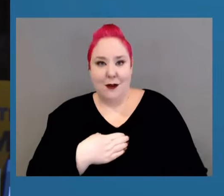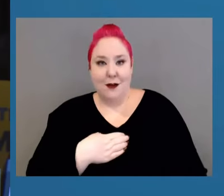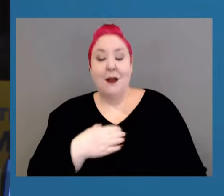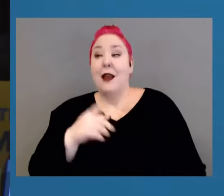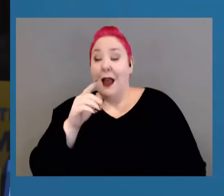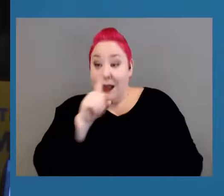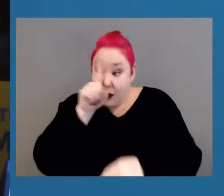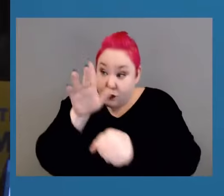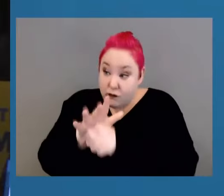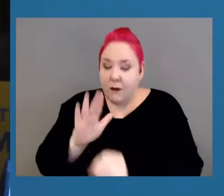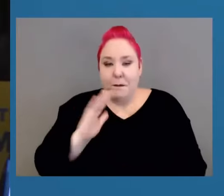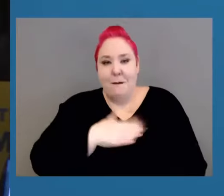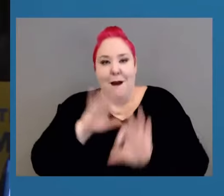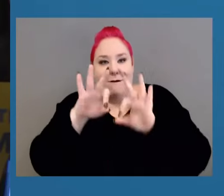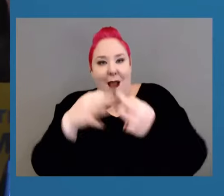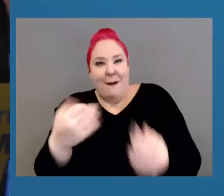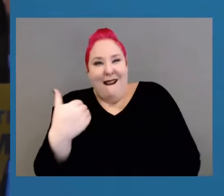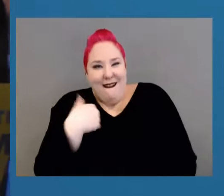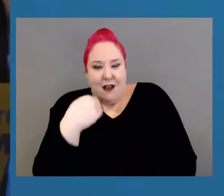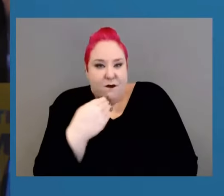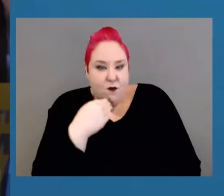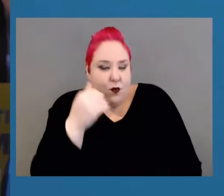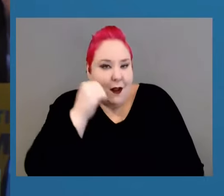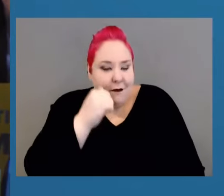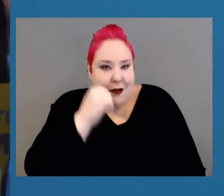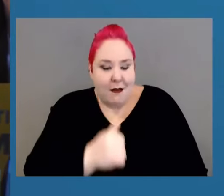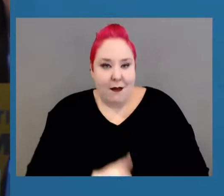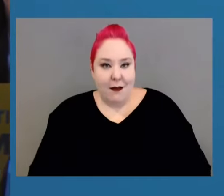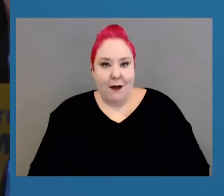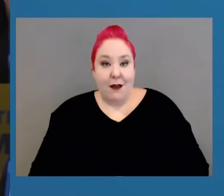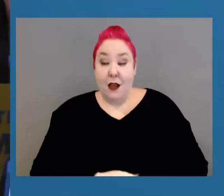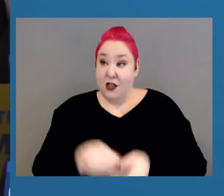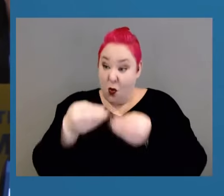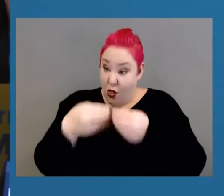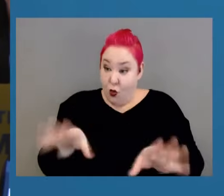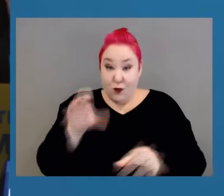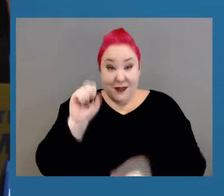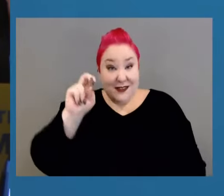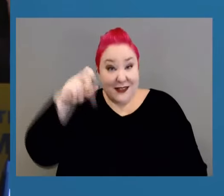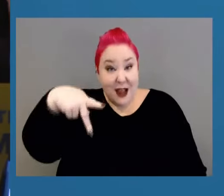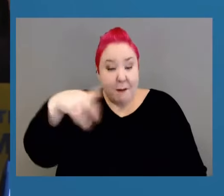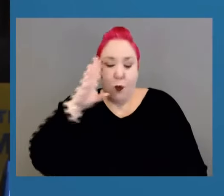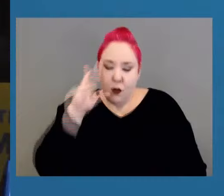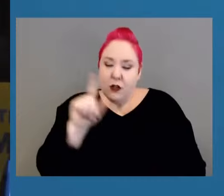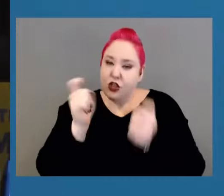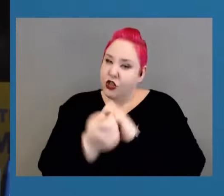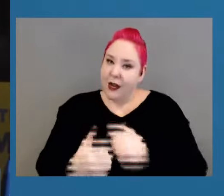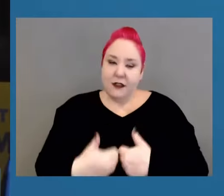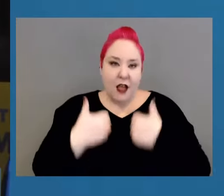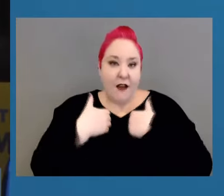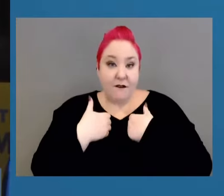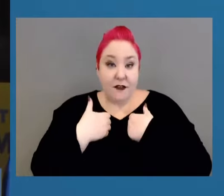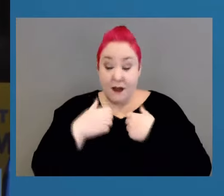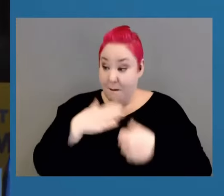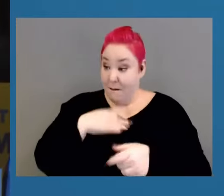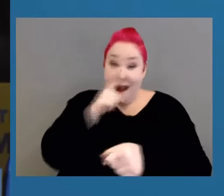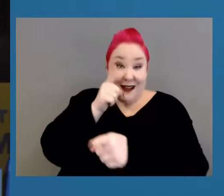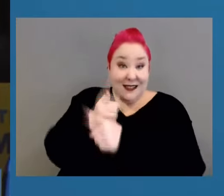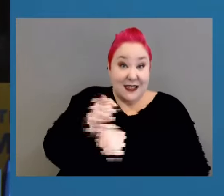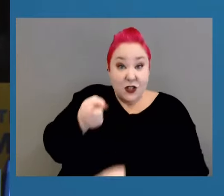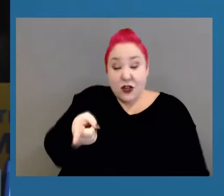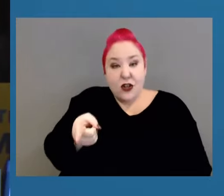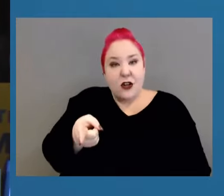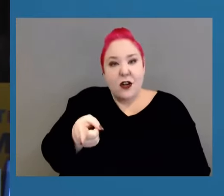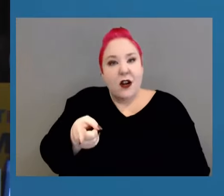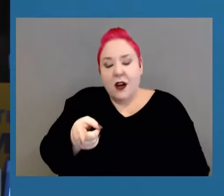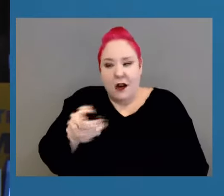Losing SNAP would change our lives, and specifically my sister's life. Without SNAP, my parents would have to choose between rent